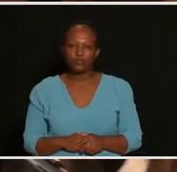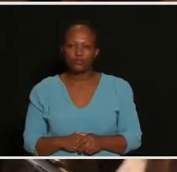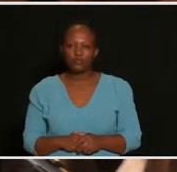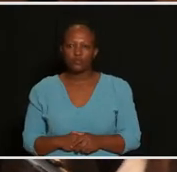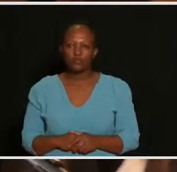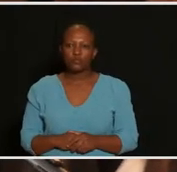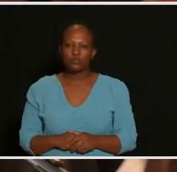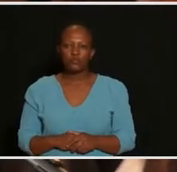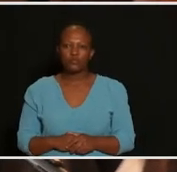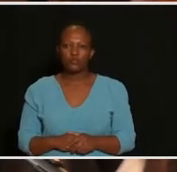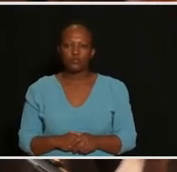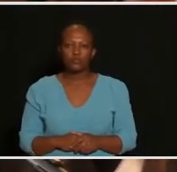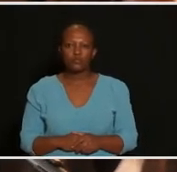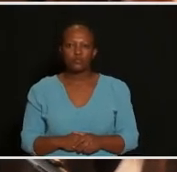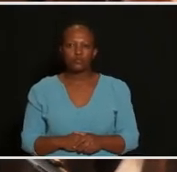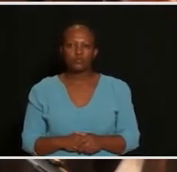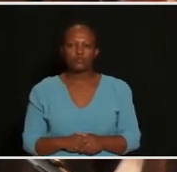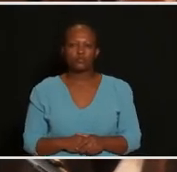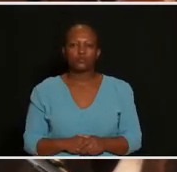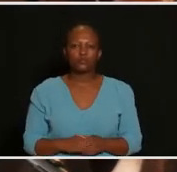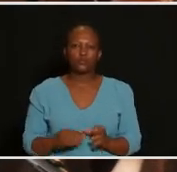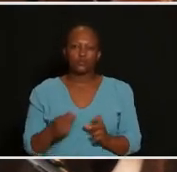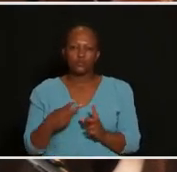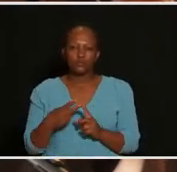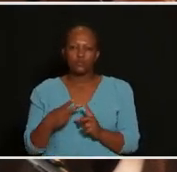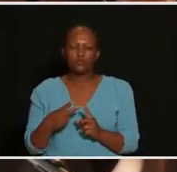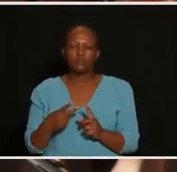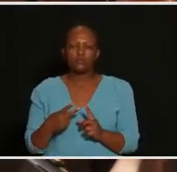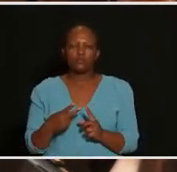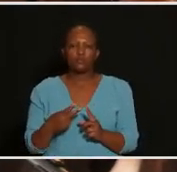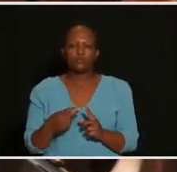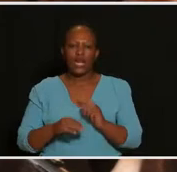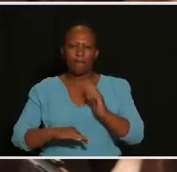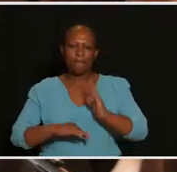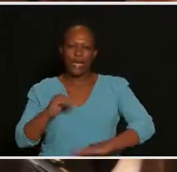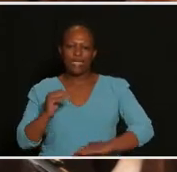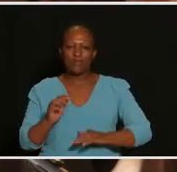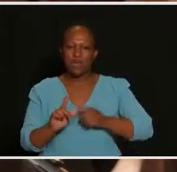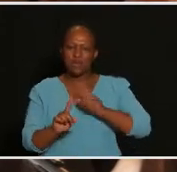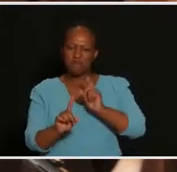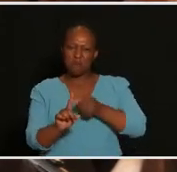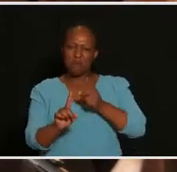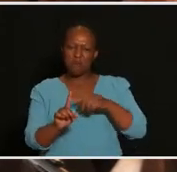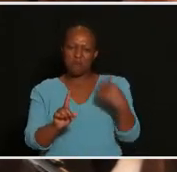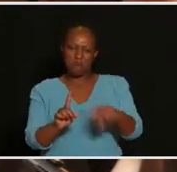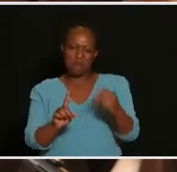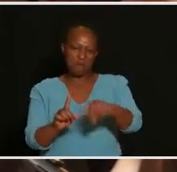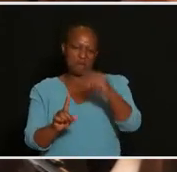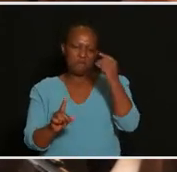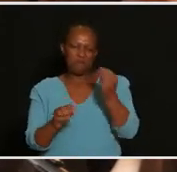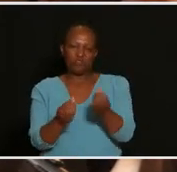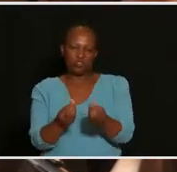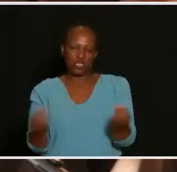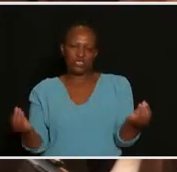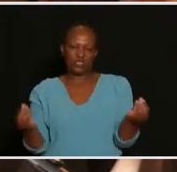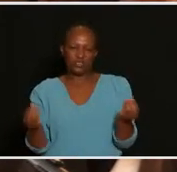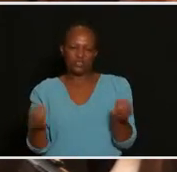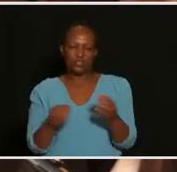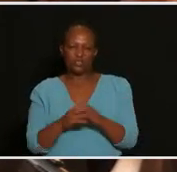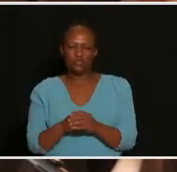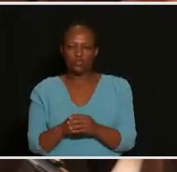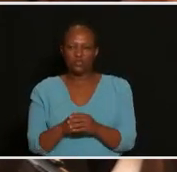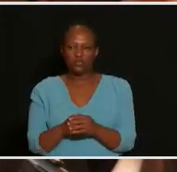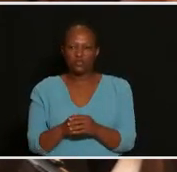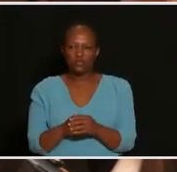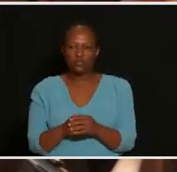against no I'm against corporal punishment uh I wonder if there could be a